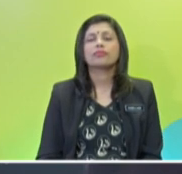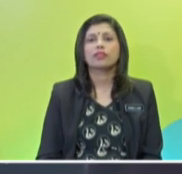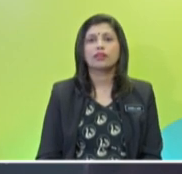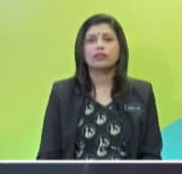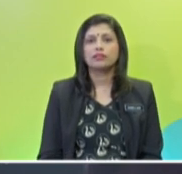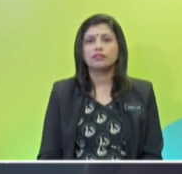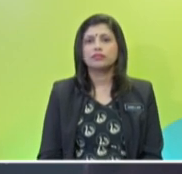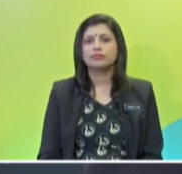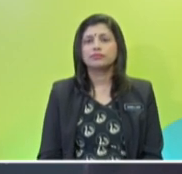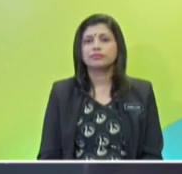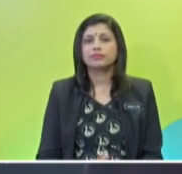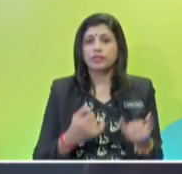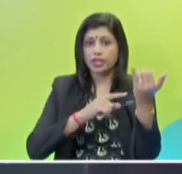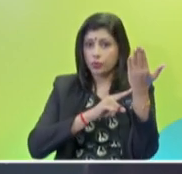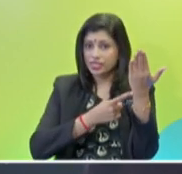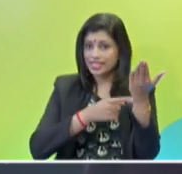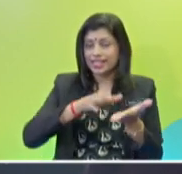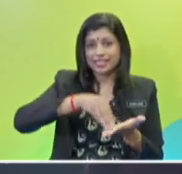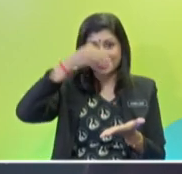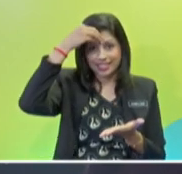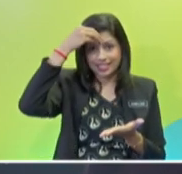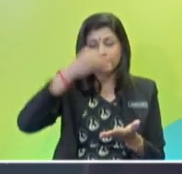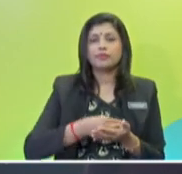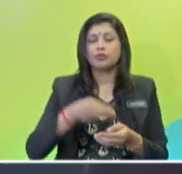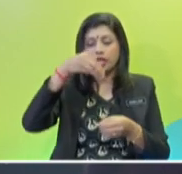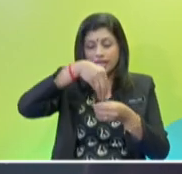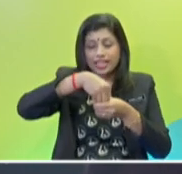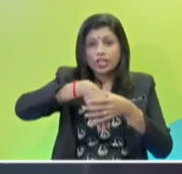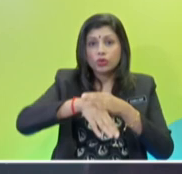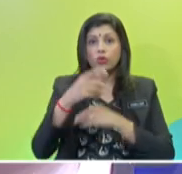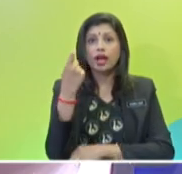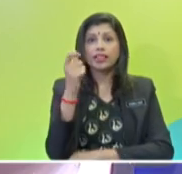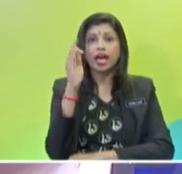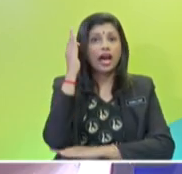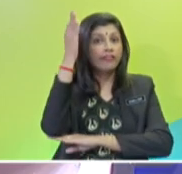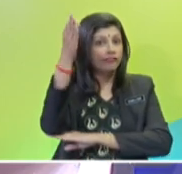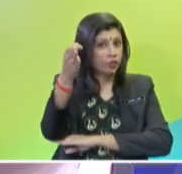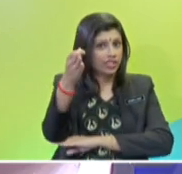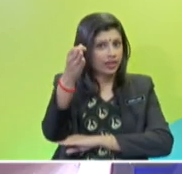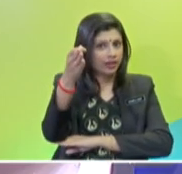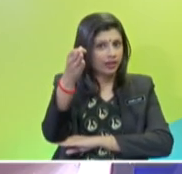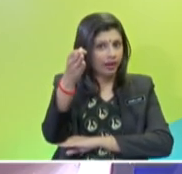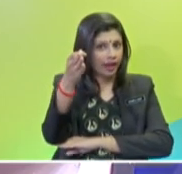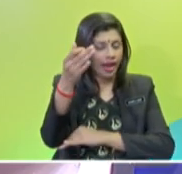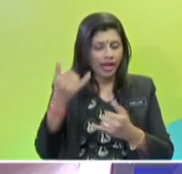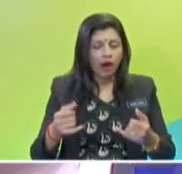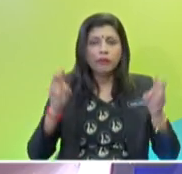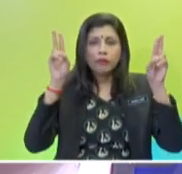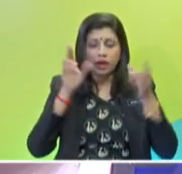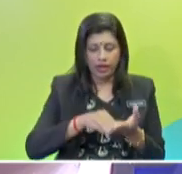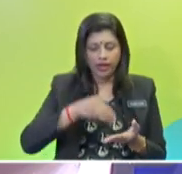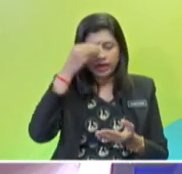Okay, that's the way. So now let's start our lesson into the future. Our first segment is into the future. Now, for